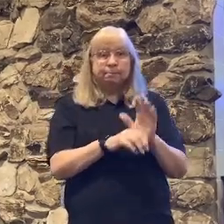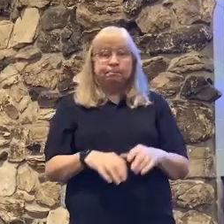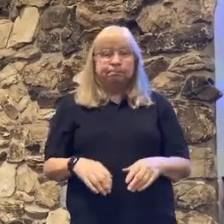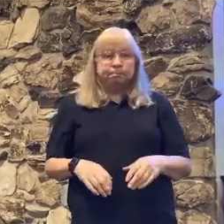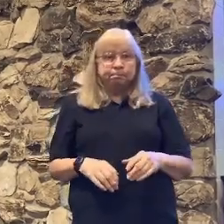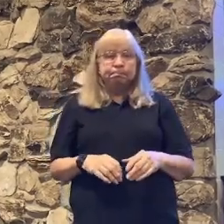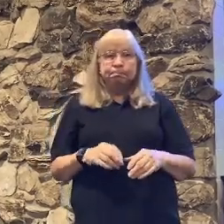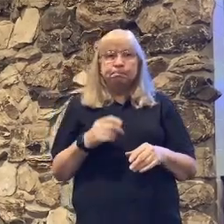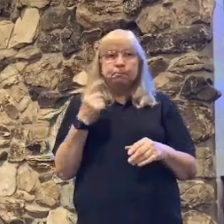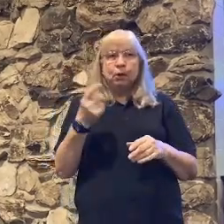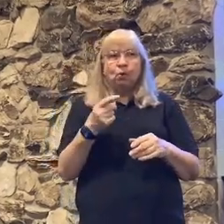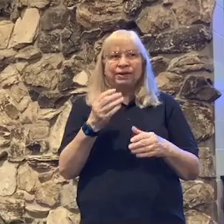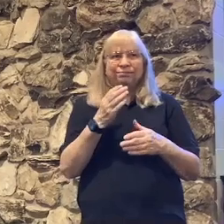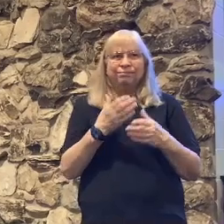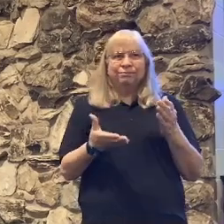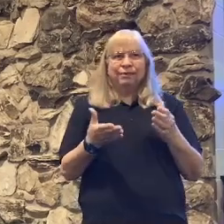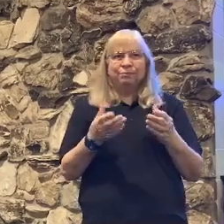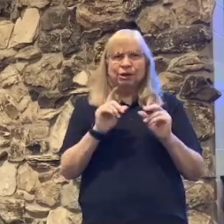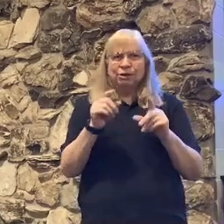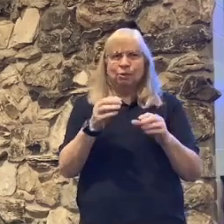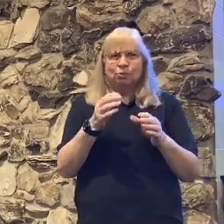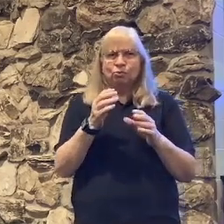Only something went wrong.